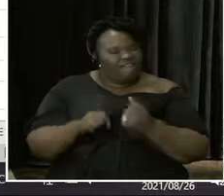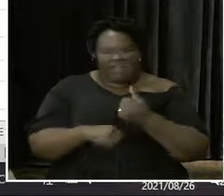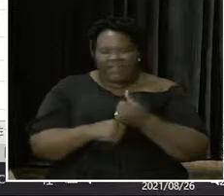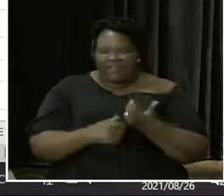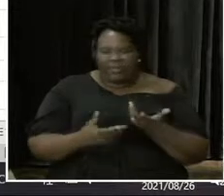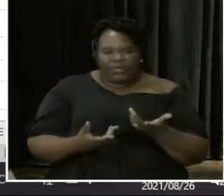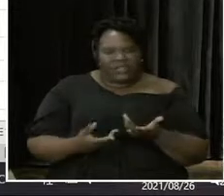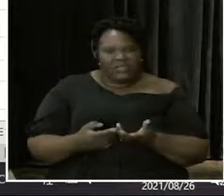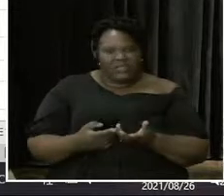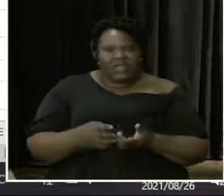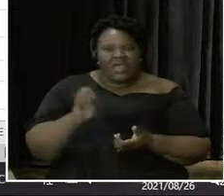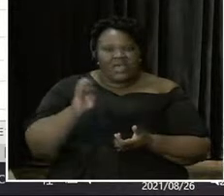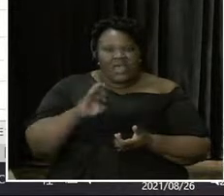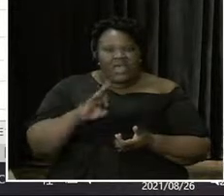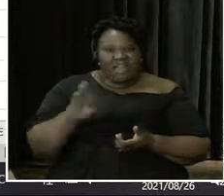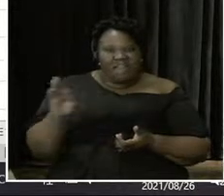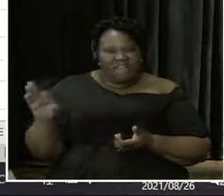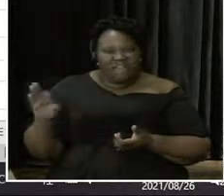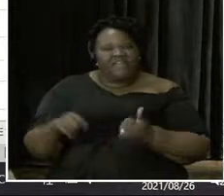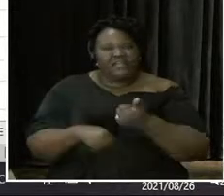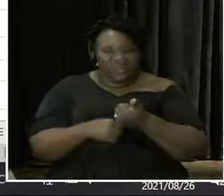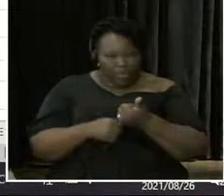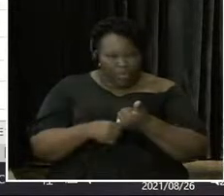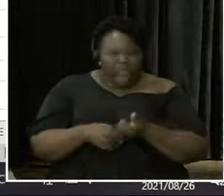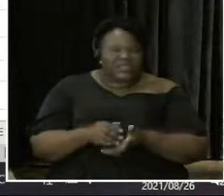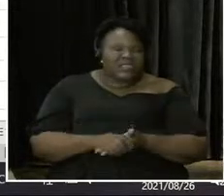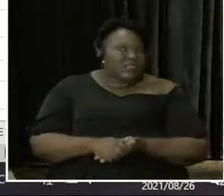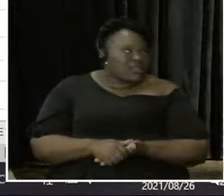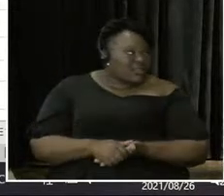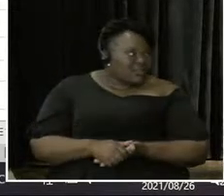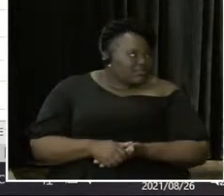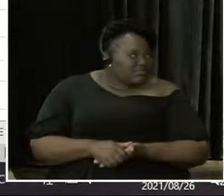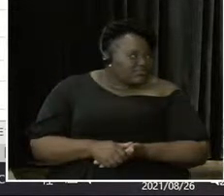EFF supports. EFF supports.